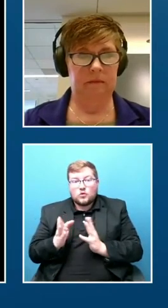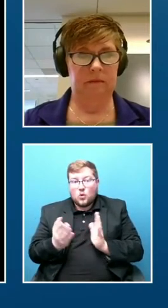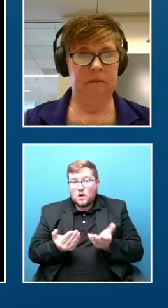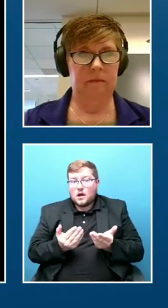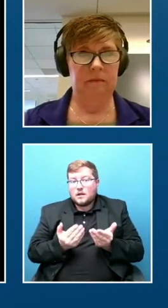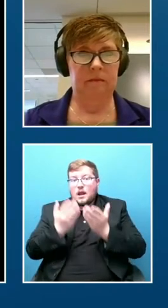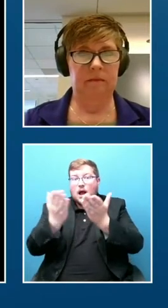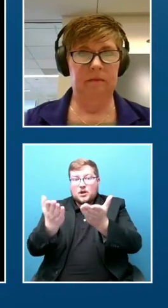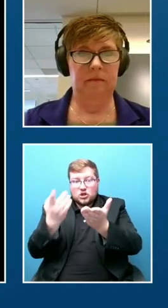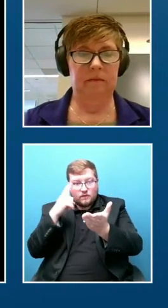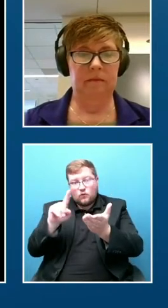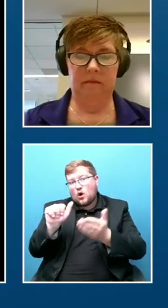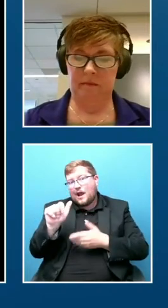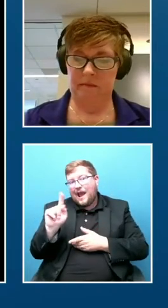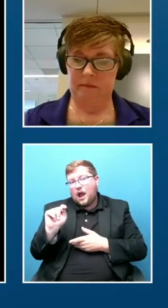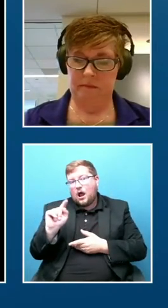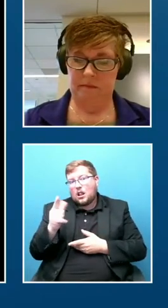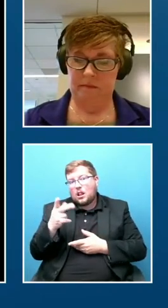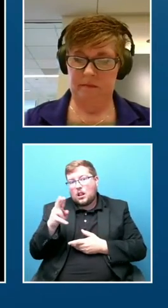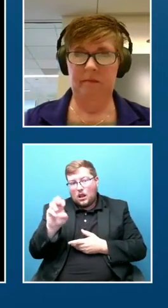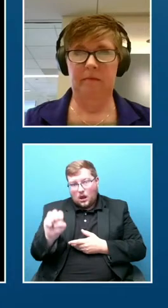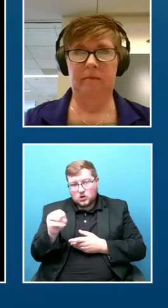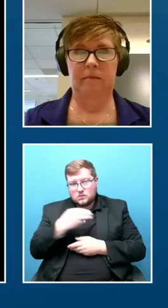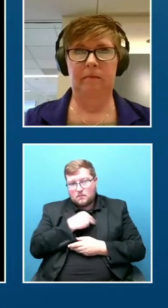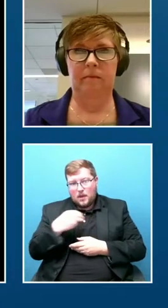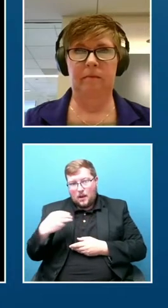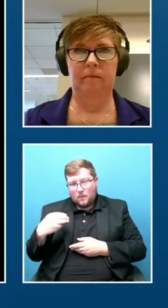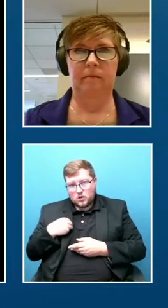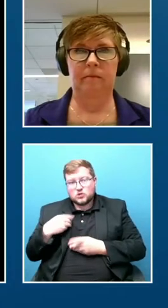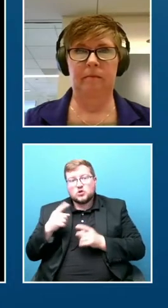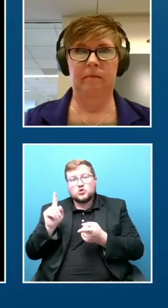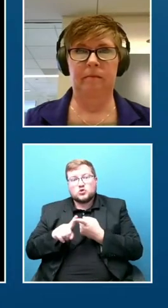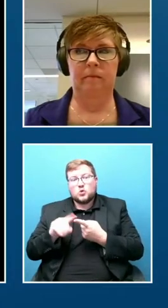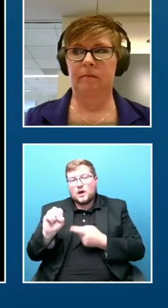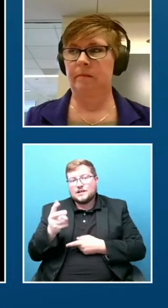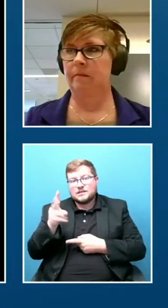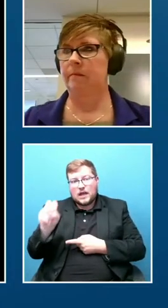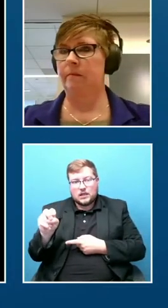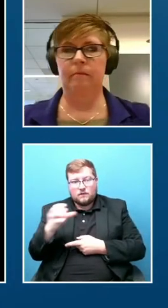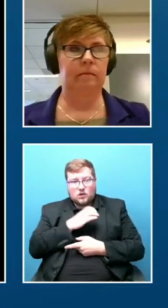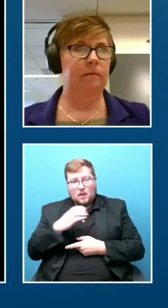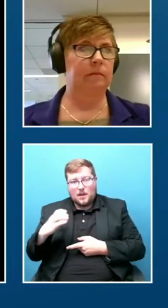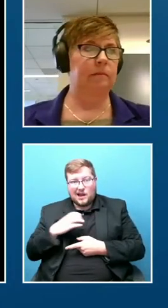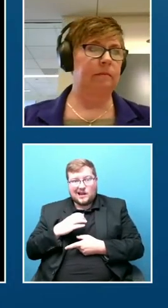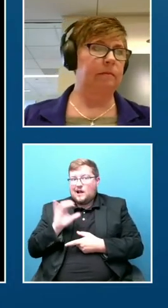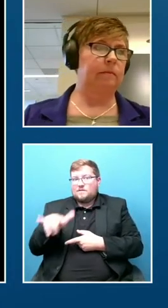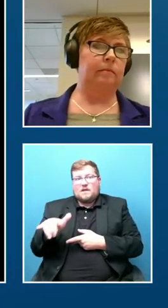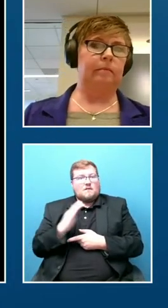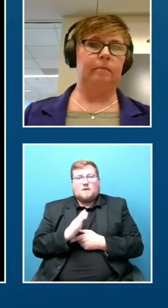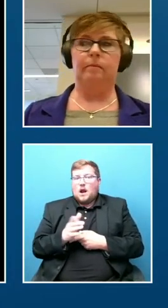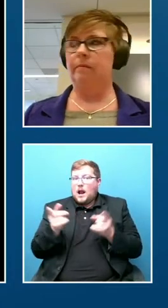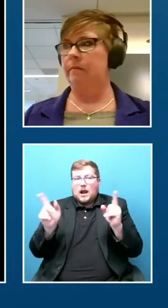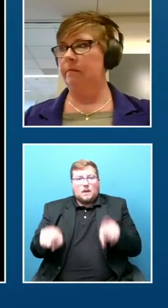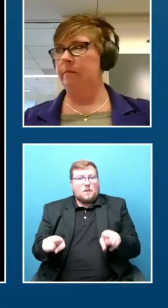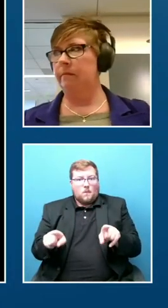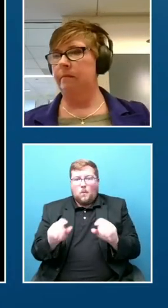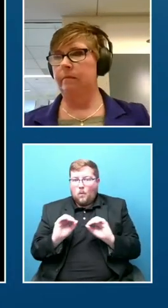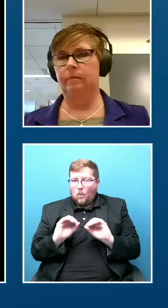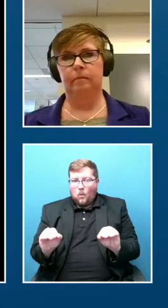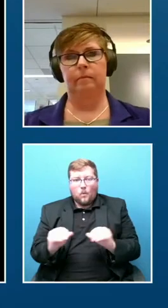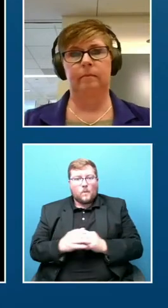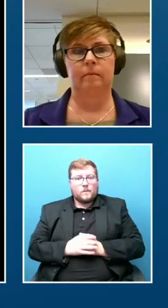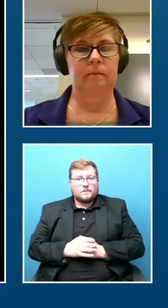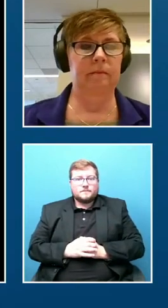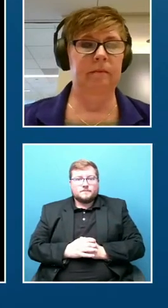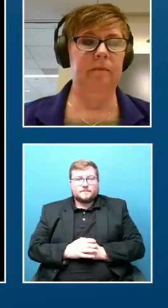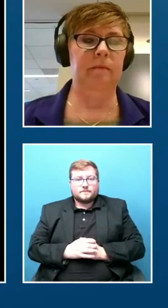the Affirmative Action Committee to the Executive Committee, neither of those happened. Haven't happened until this